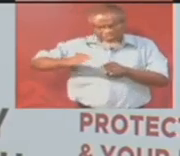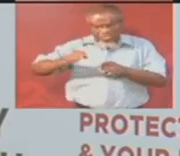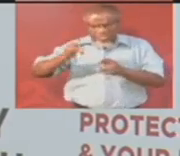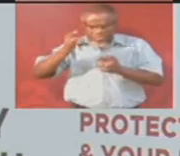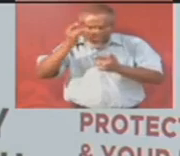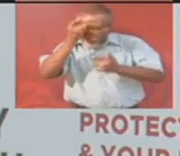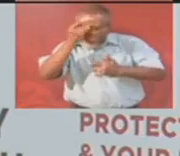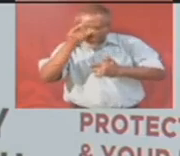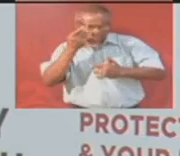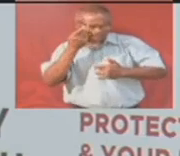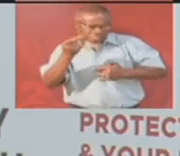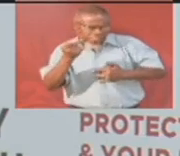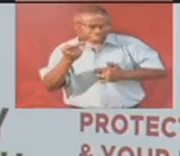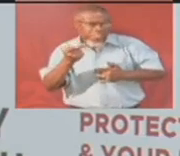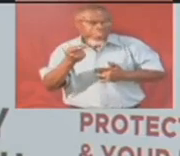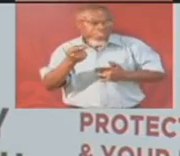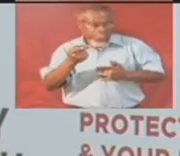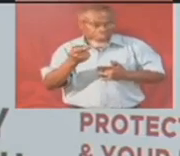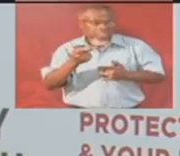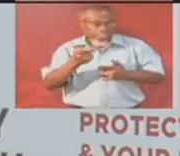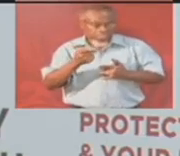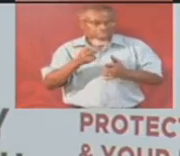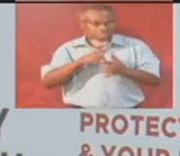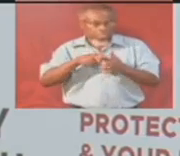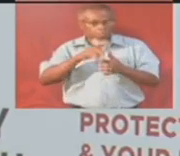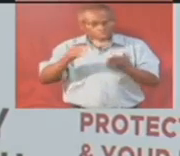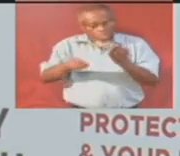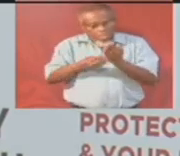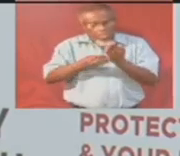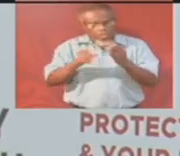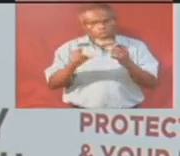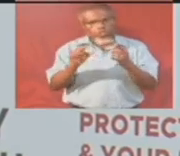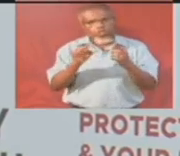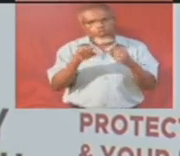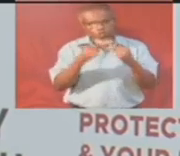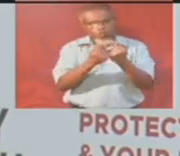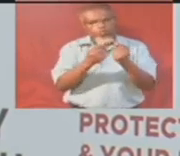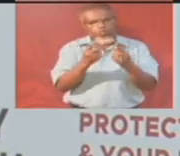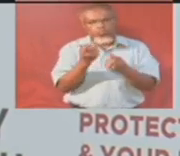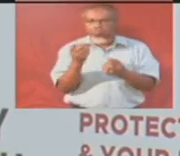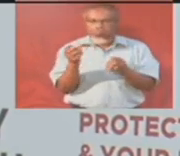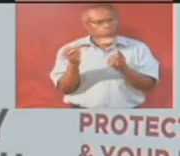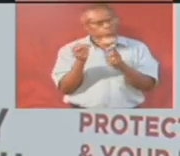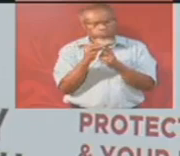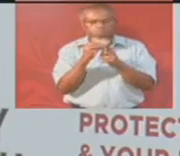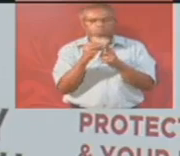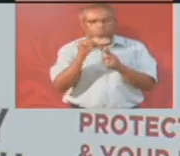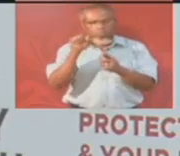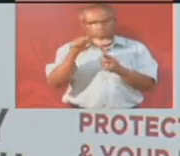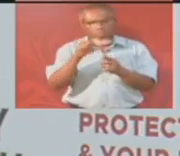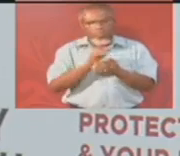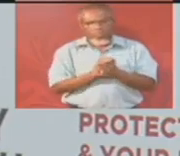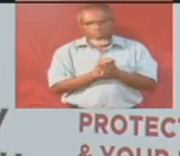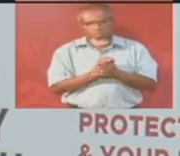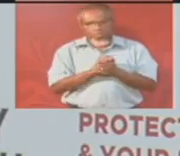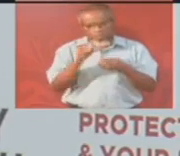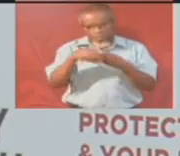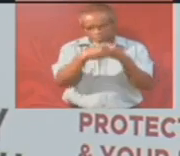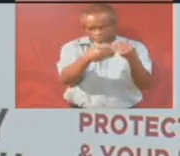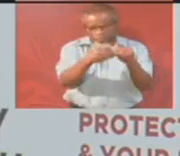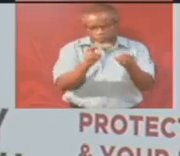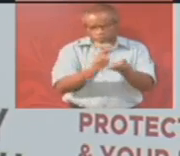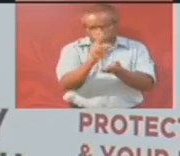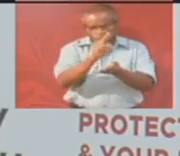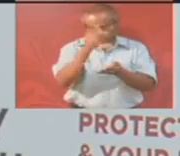little comorbidities. So we have added that group as a third tier, where we can actually send those just for sequencing as well. And I've